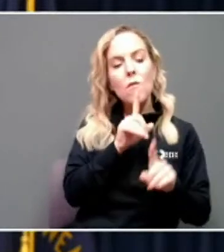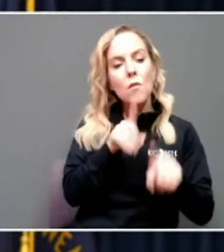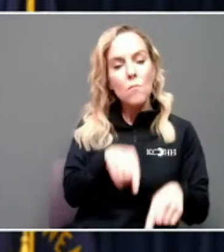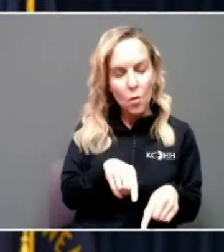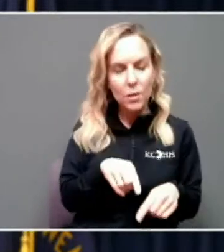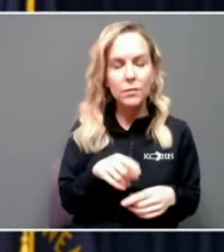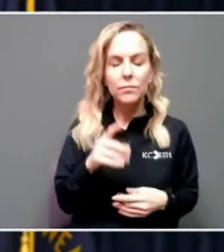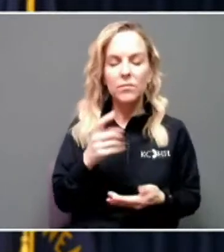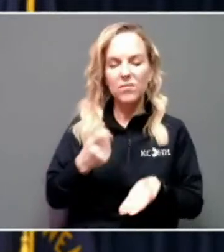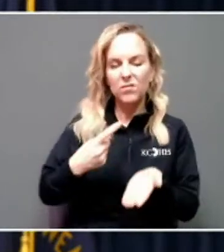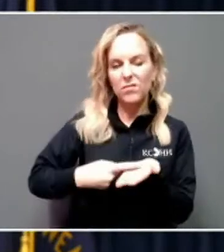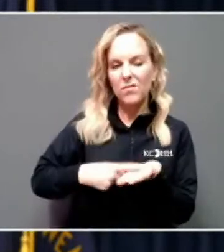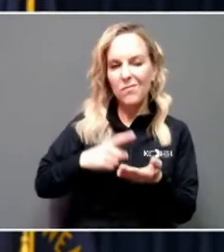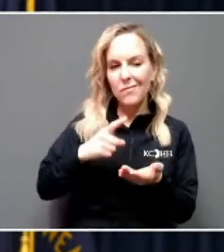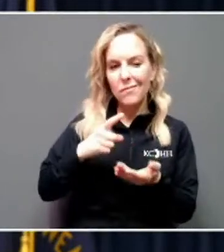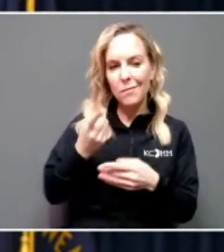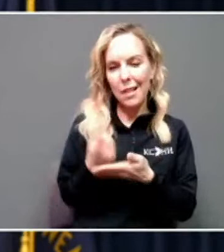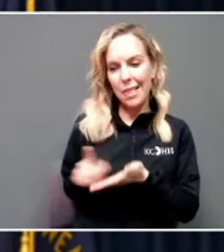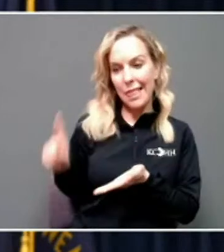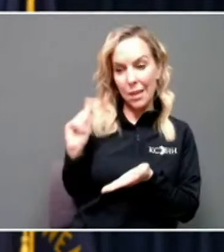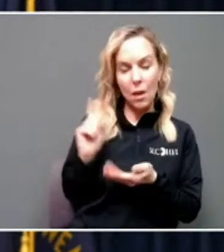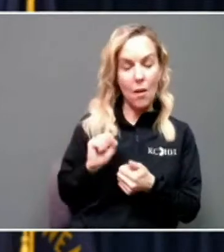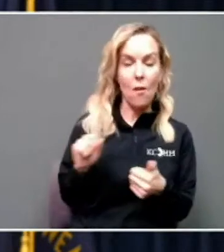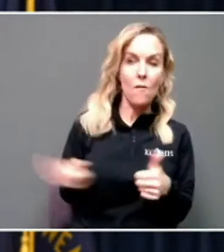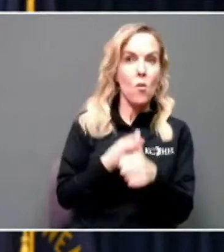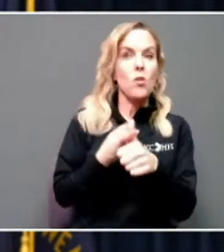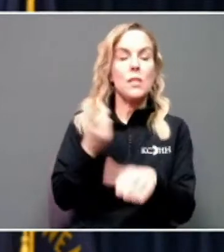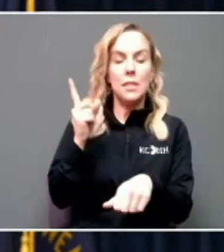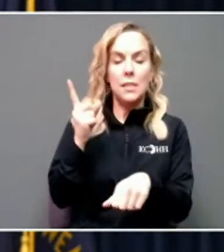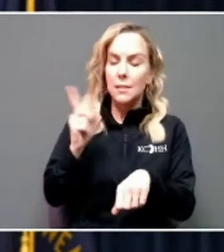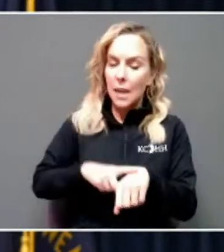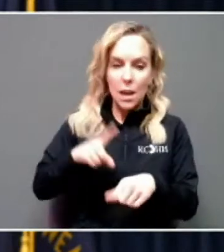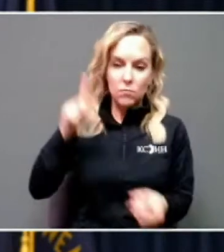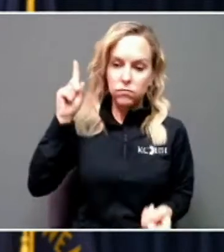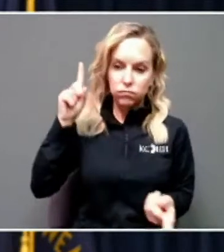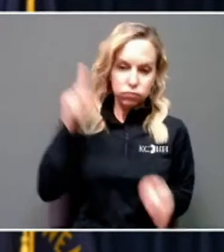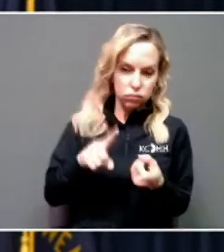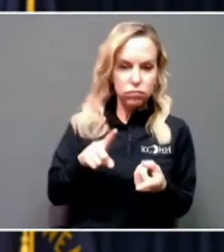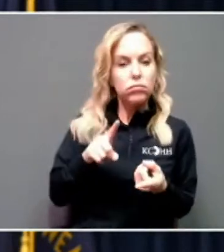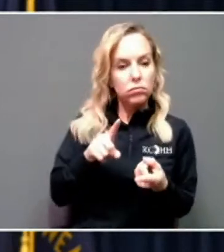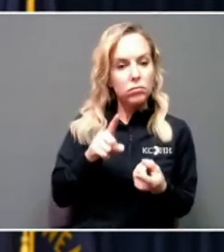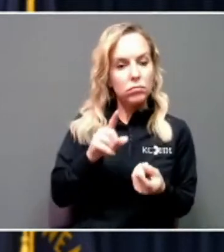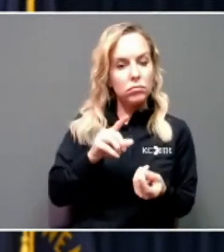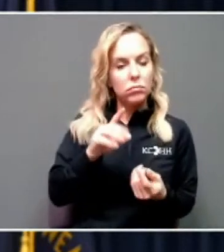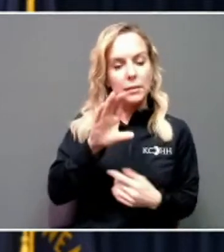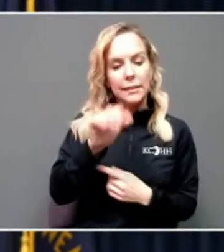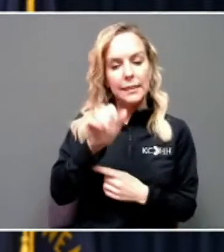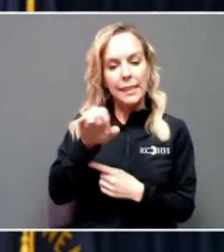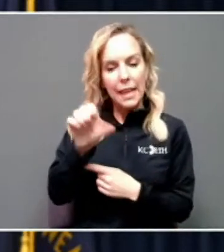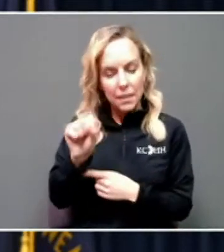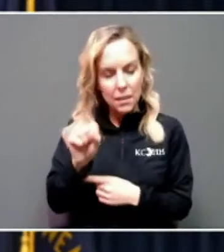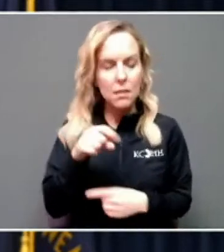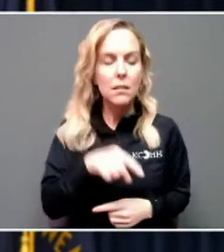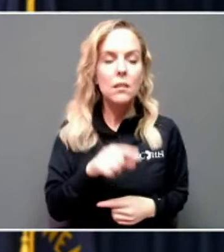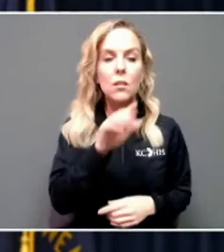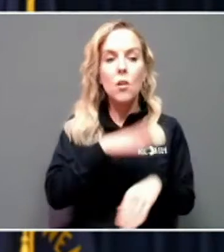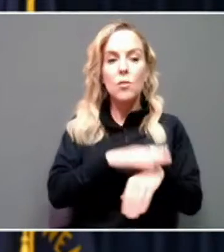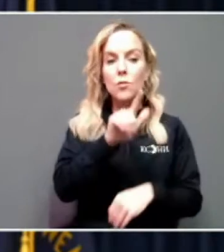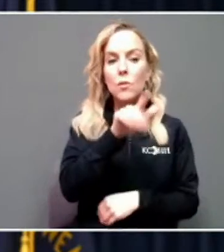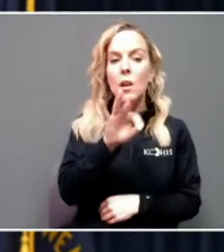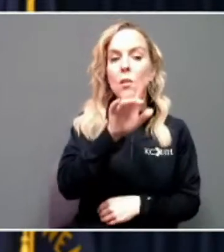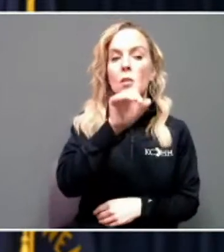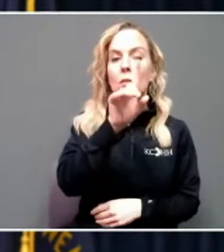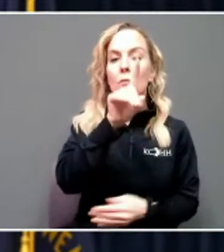in a while, we had less cases than the week before. So on the 29th, we had 9,144